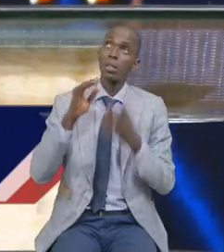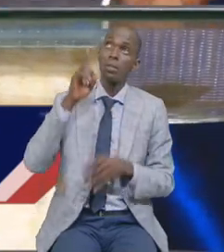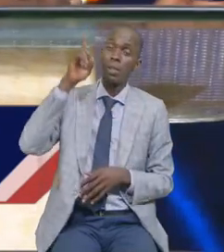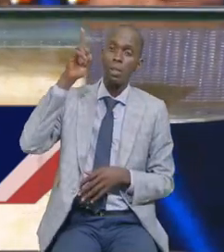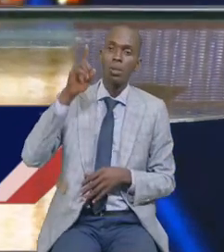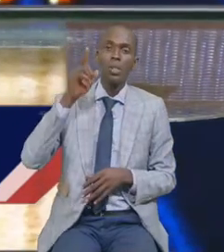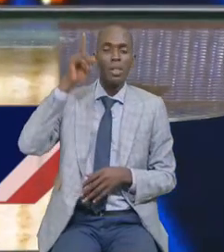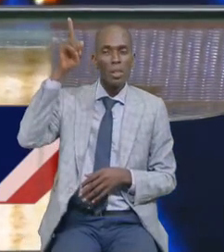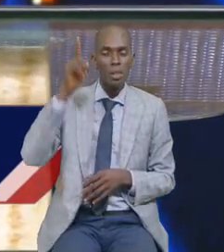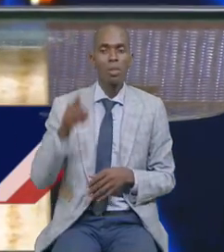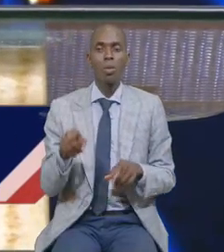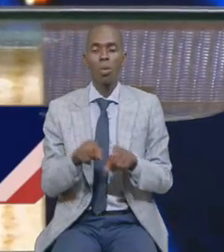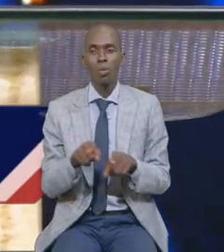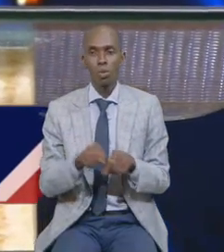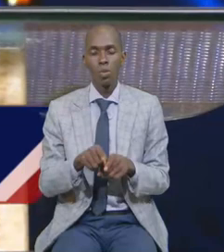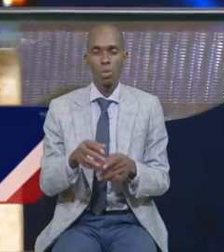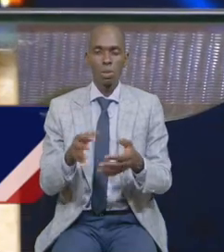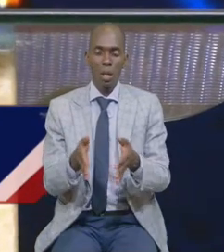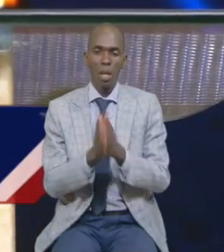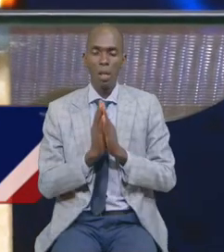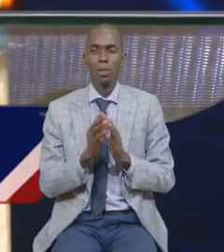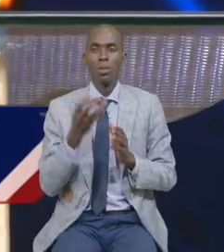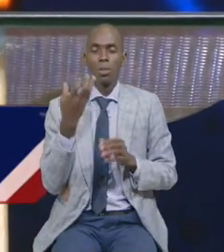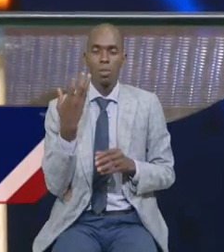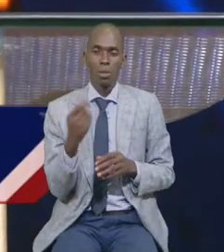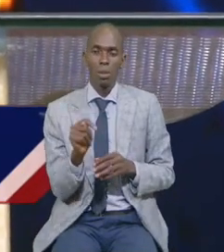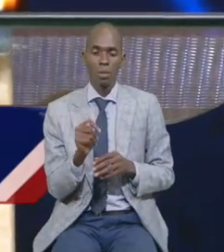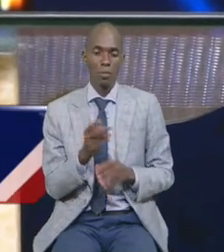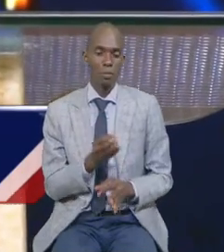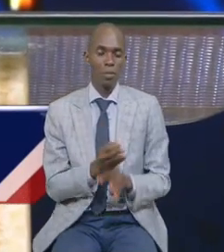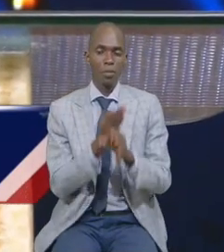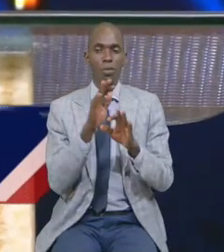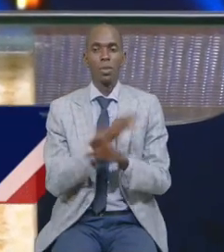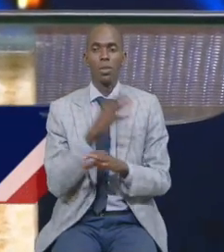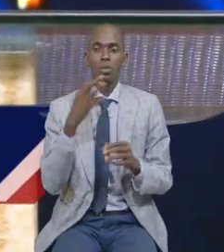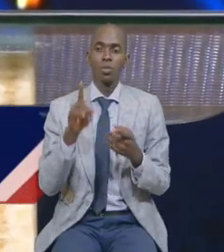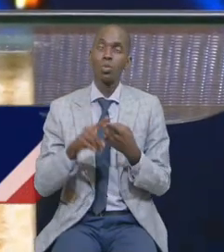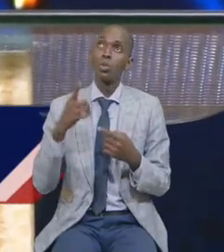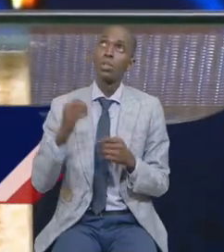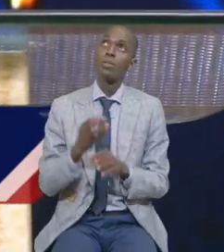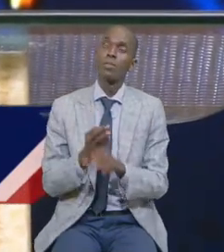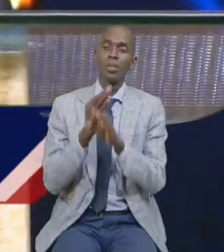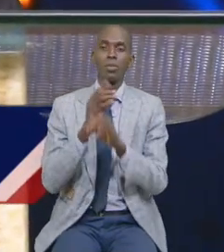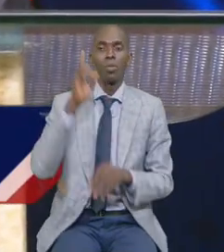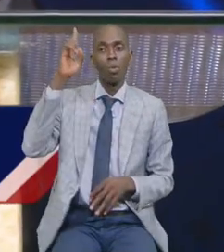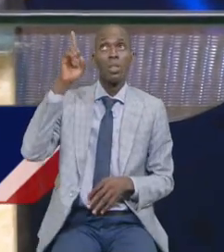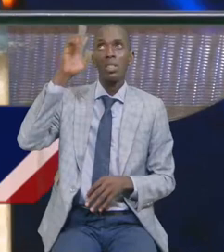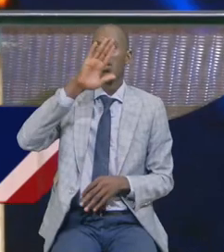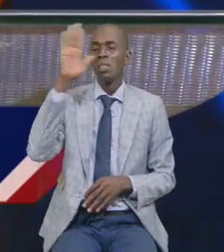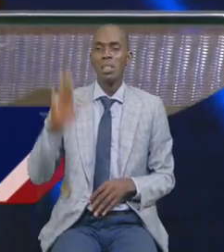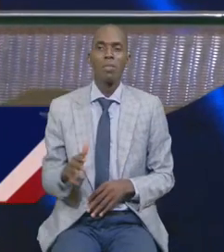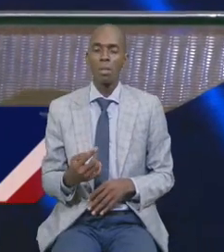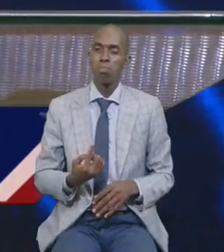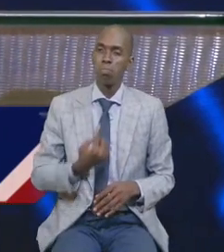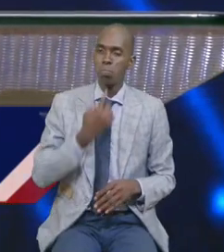deserves our faithfulness to the faithful. Is the faithful one. He's never disappointed us. Why should we